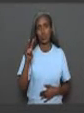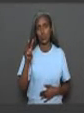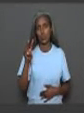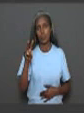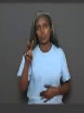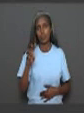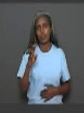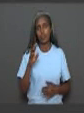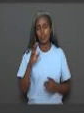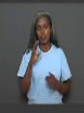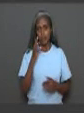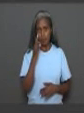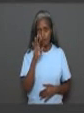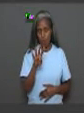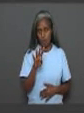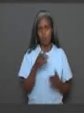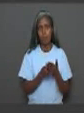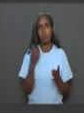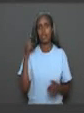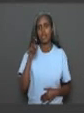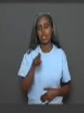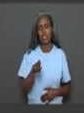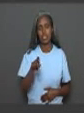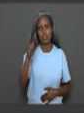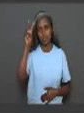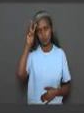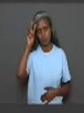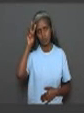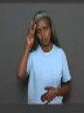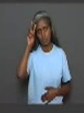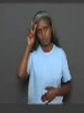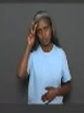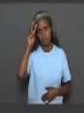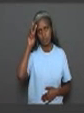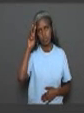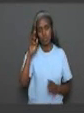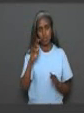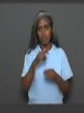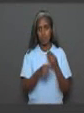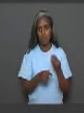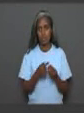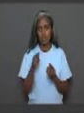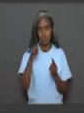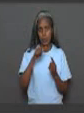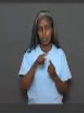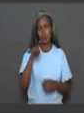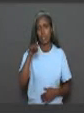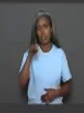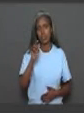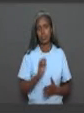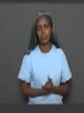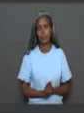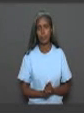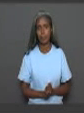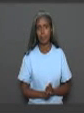2 of 4 minus x squared with respect to